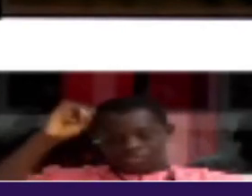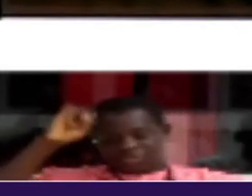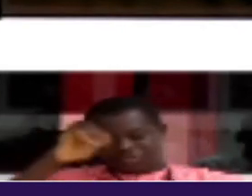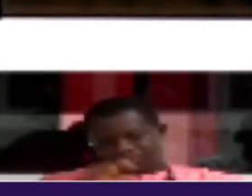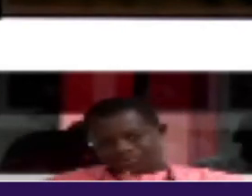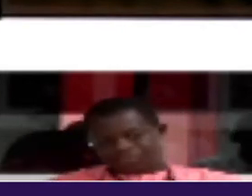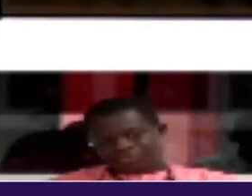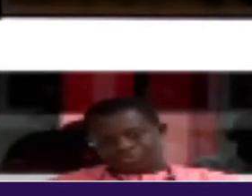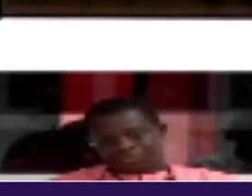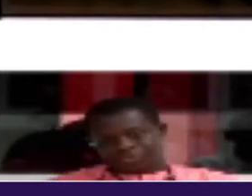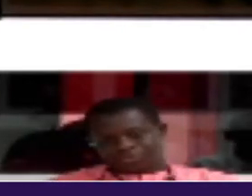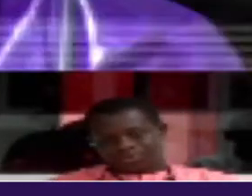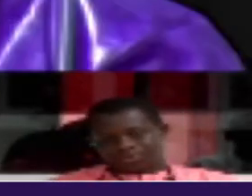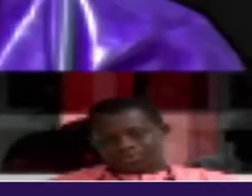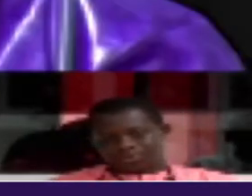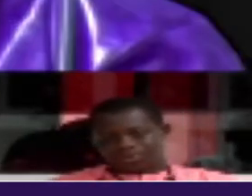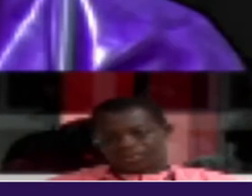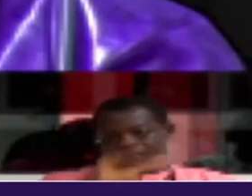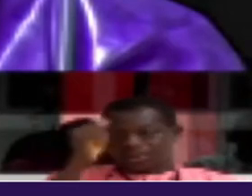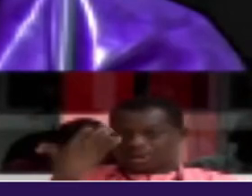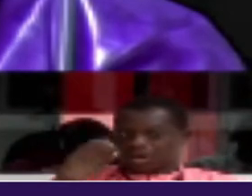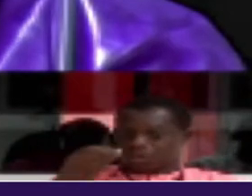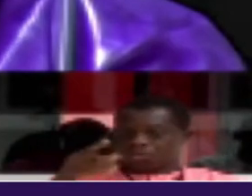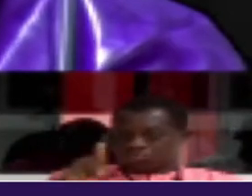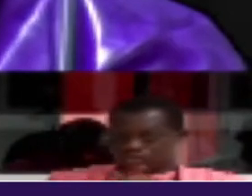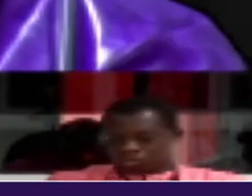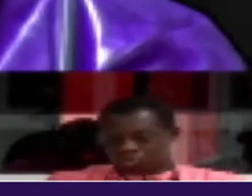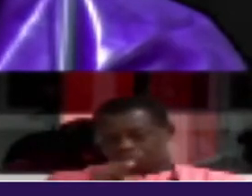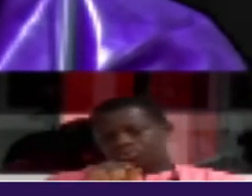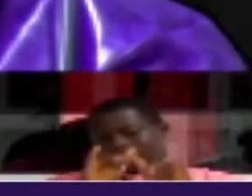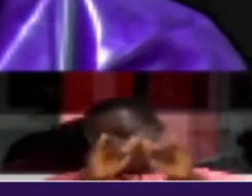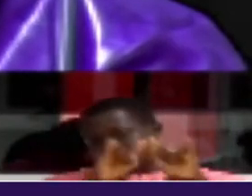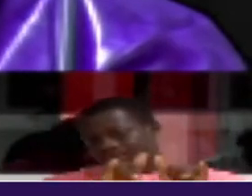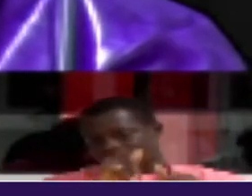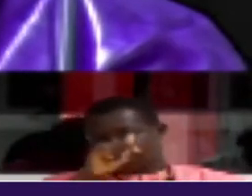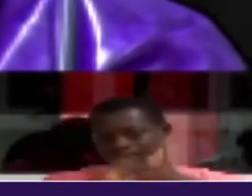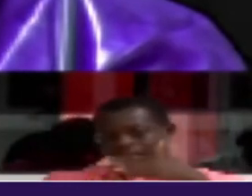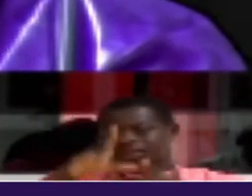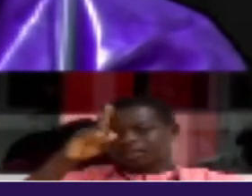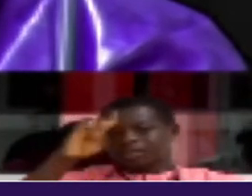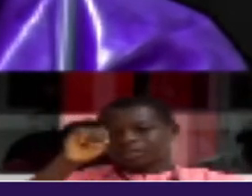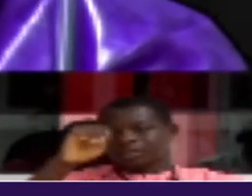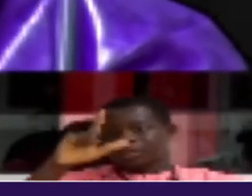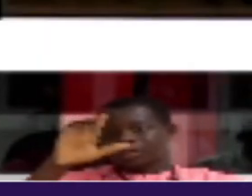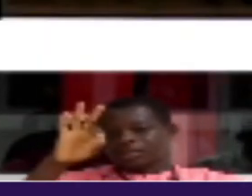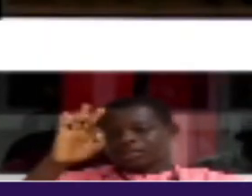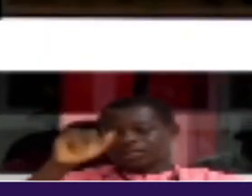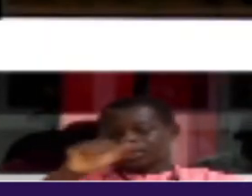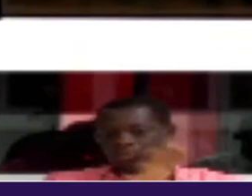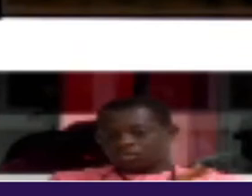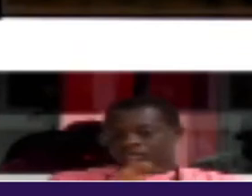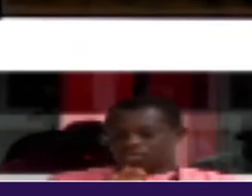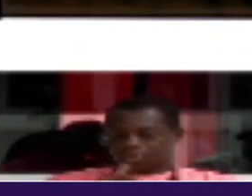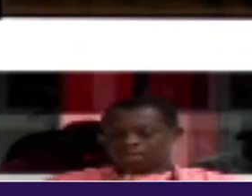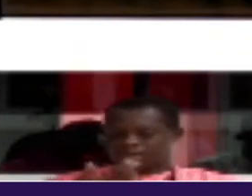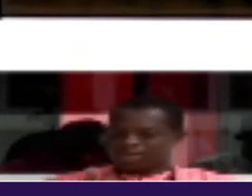Okay. And for how long did you remain in the Delta Company? Delta Company, I was